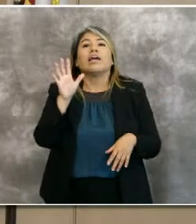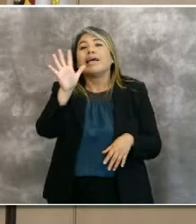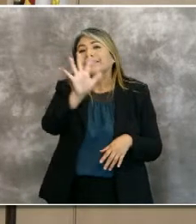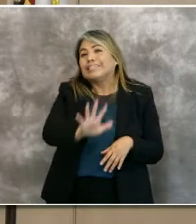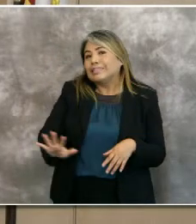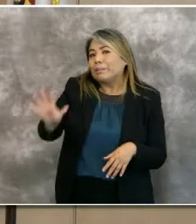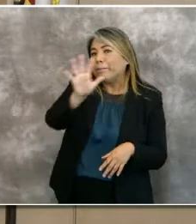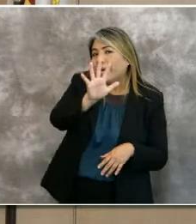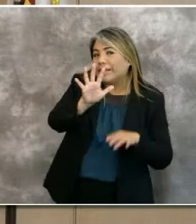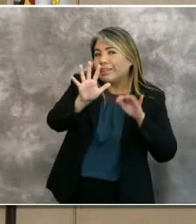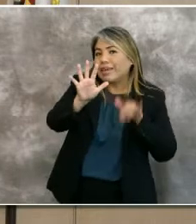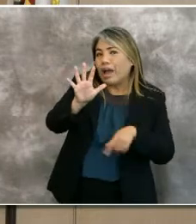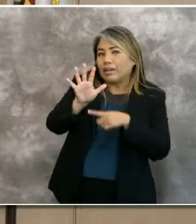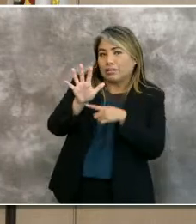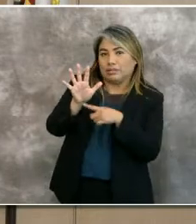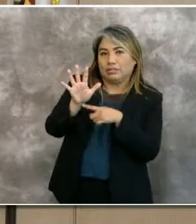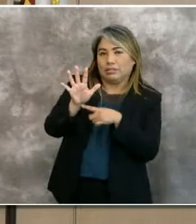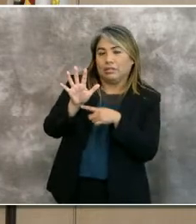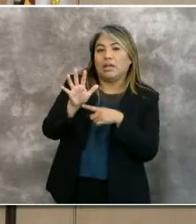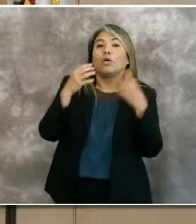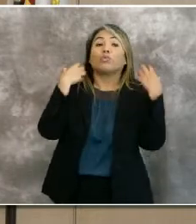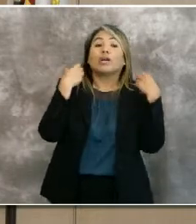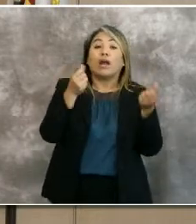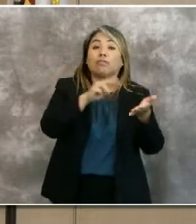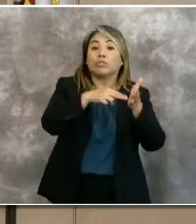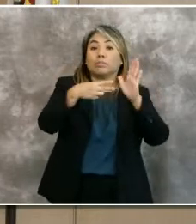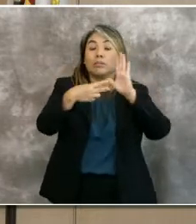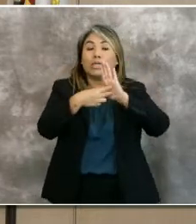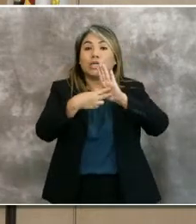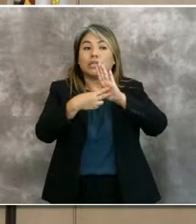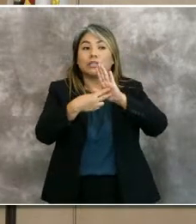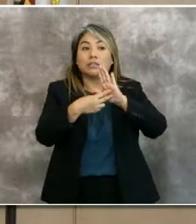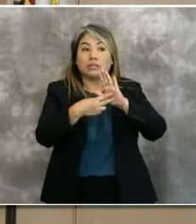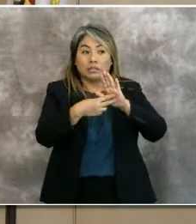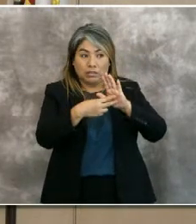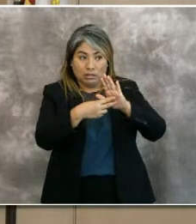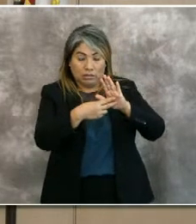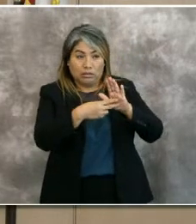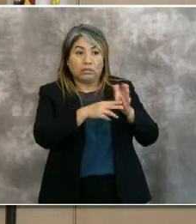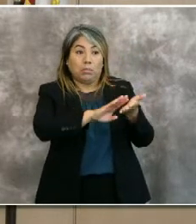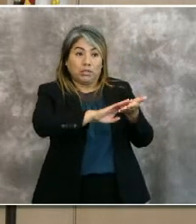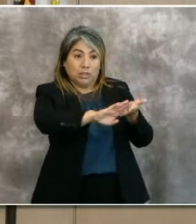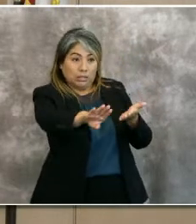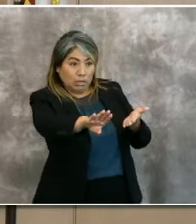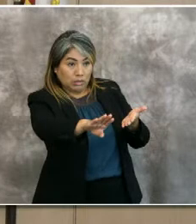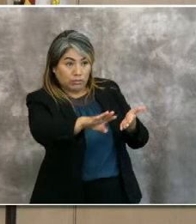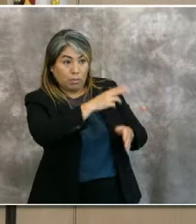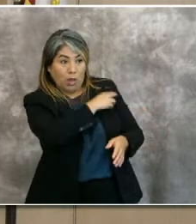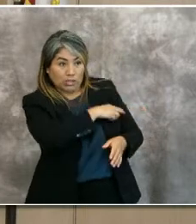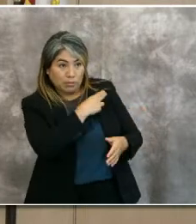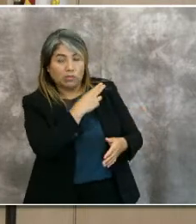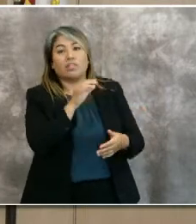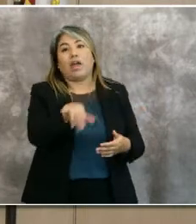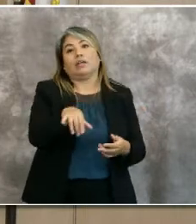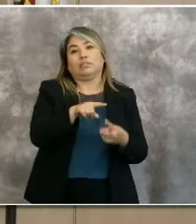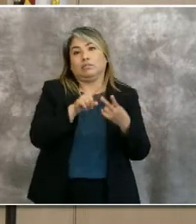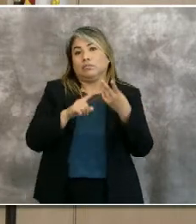estimated number, and recovery means that they have been released or discharged from the hospital.